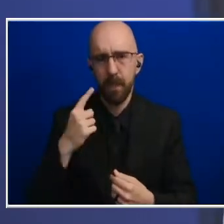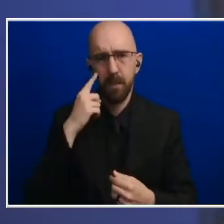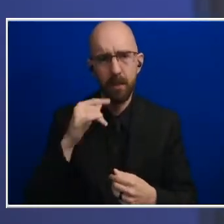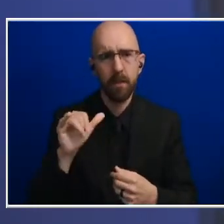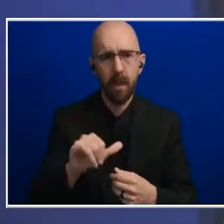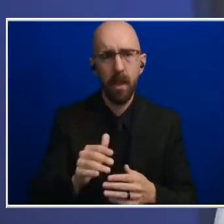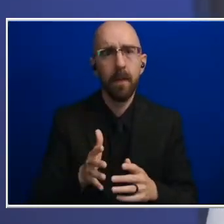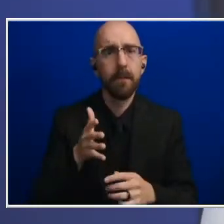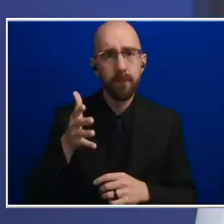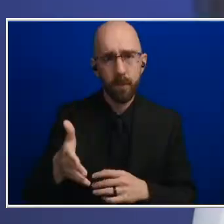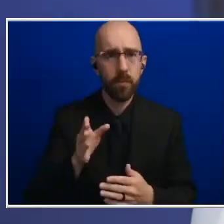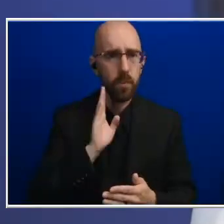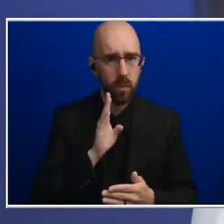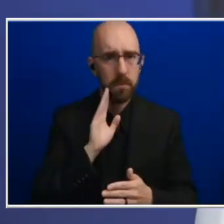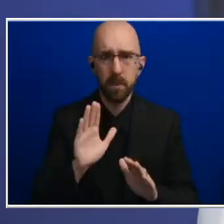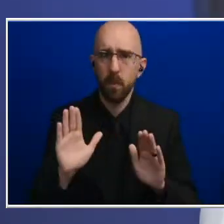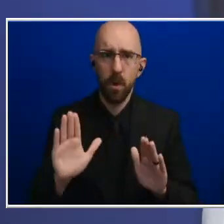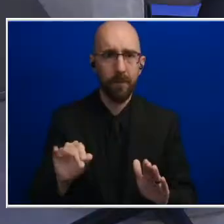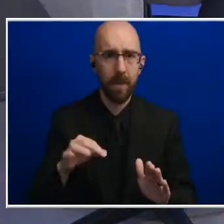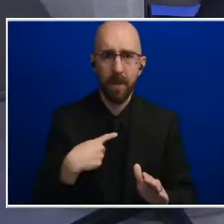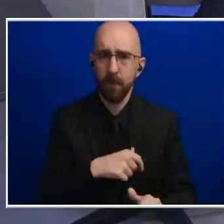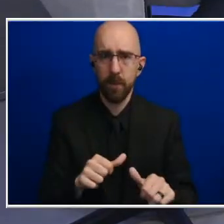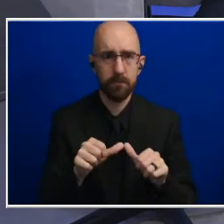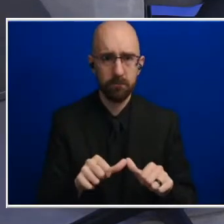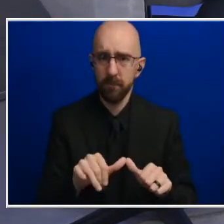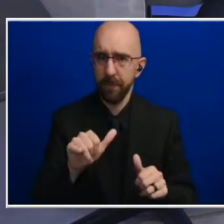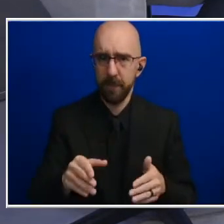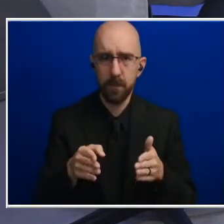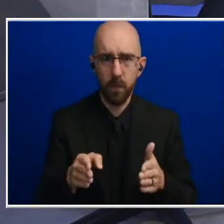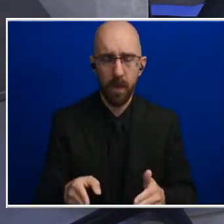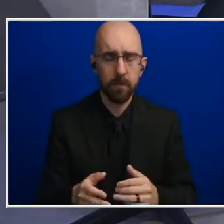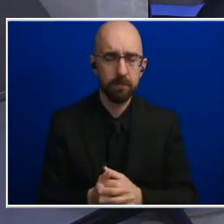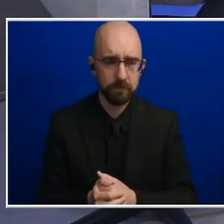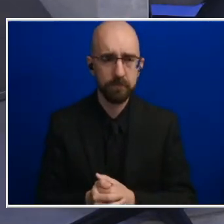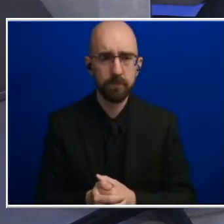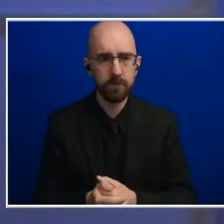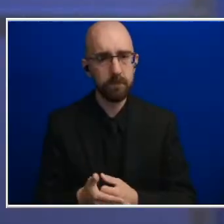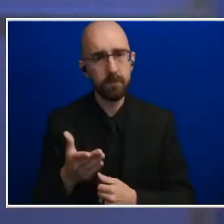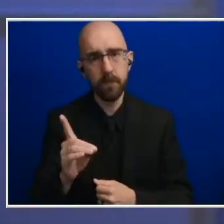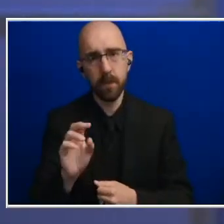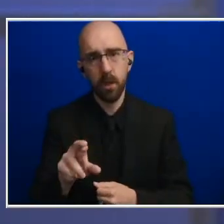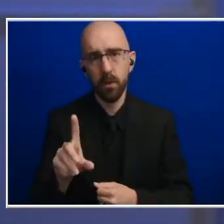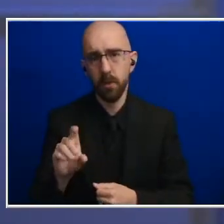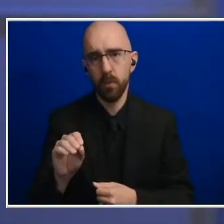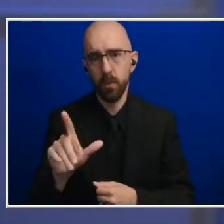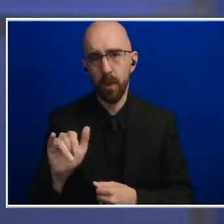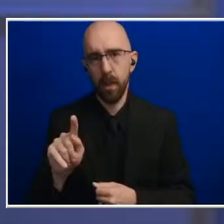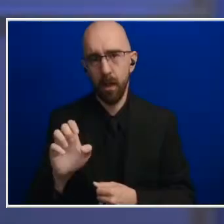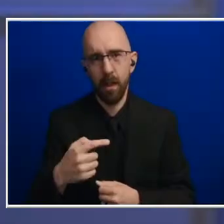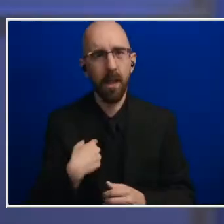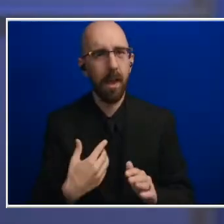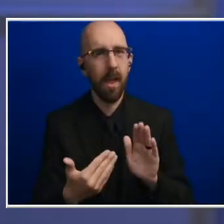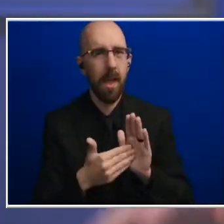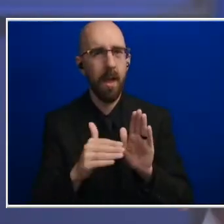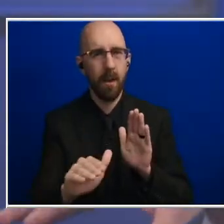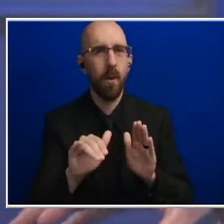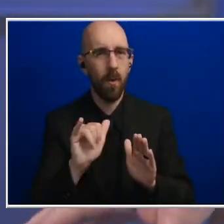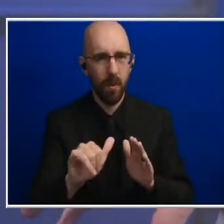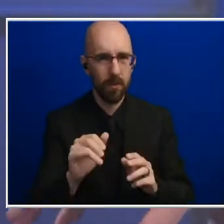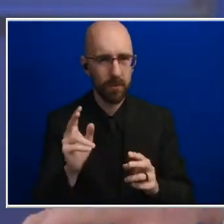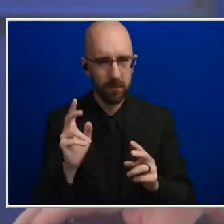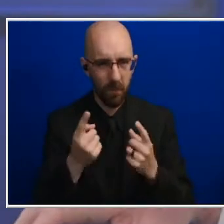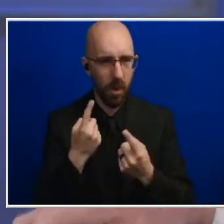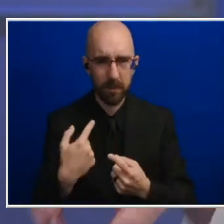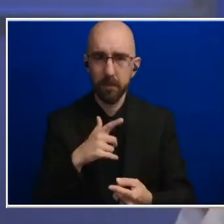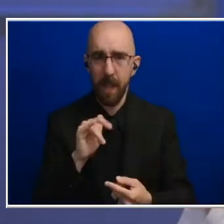be wonderful if we keep going in this trajectory. Dr. Doolittle? Yeah, I would echo some of those thoughts. I'm actually proud of the medical community